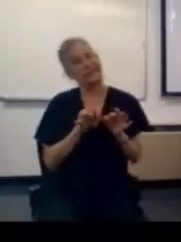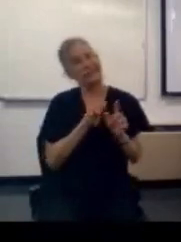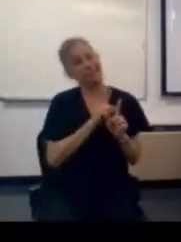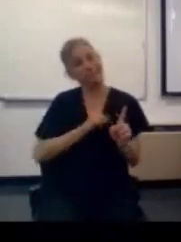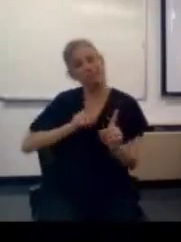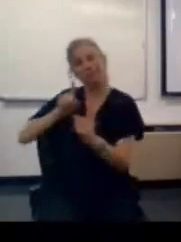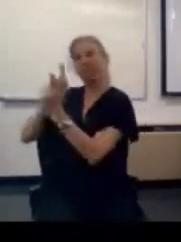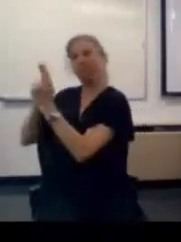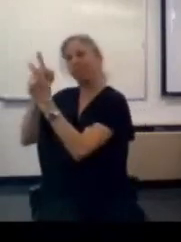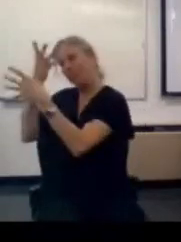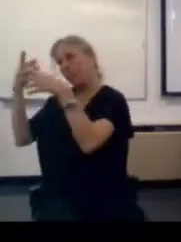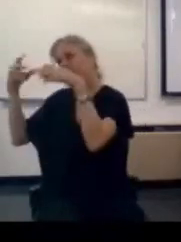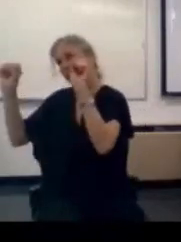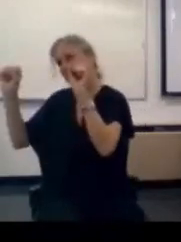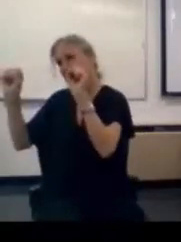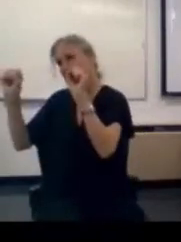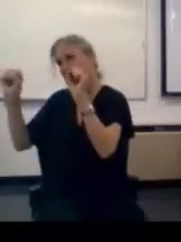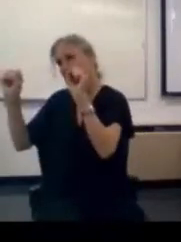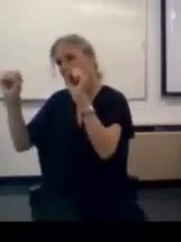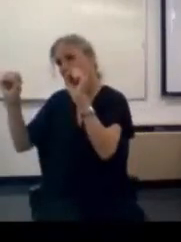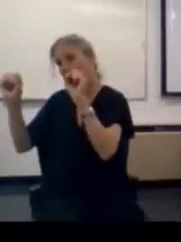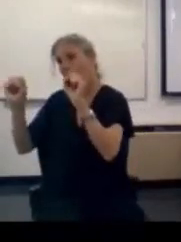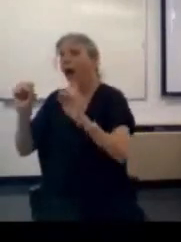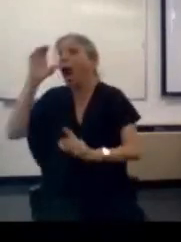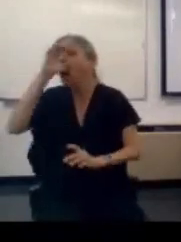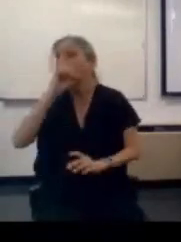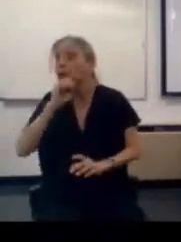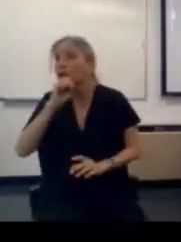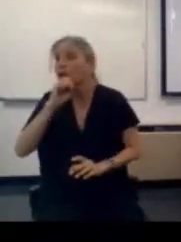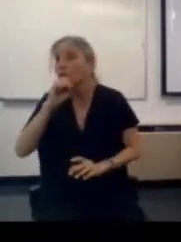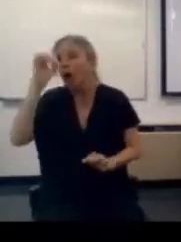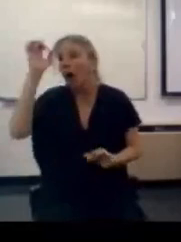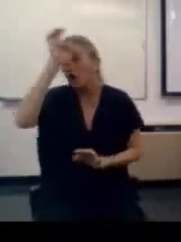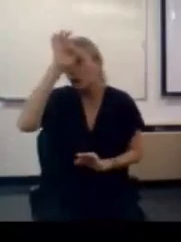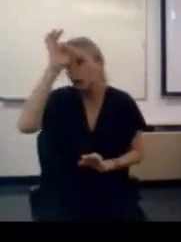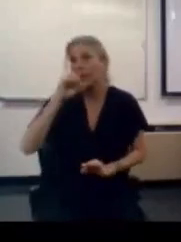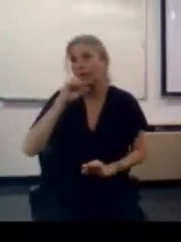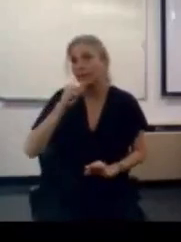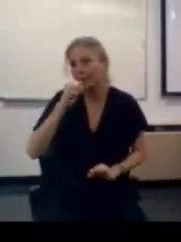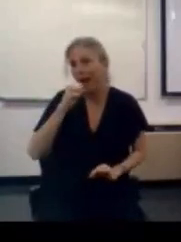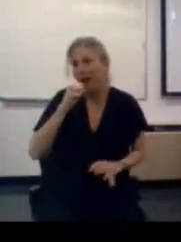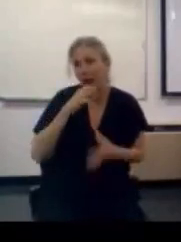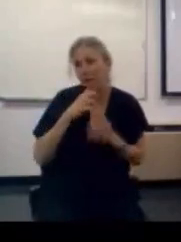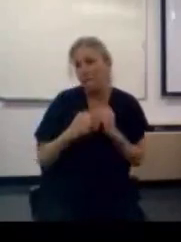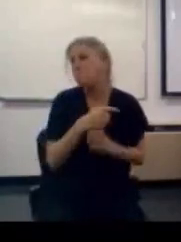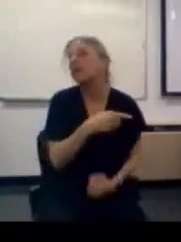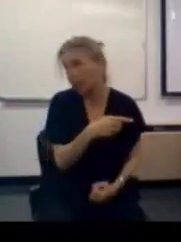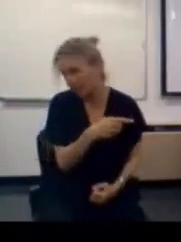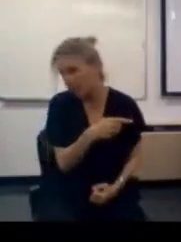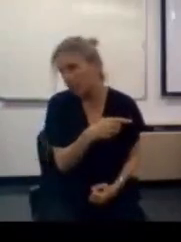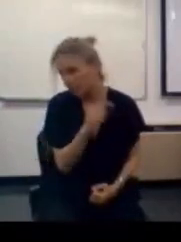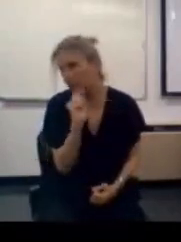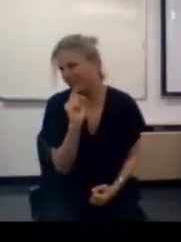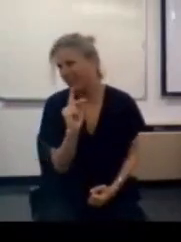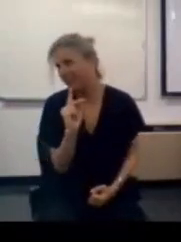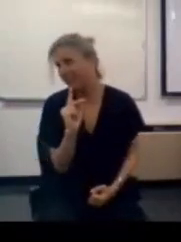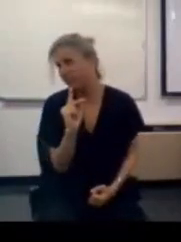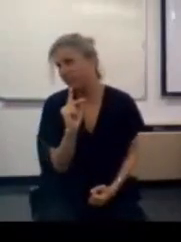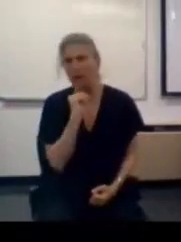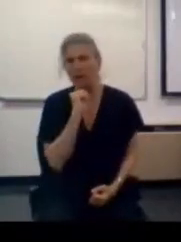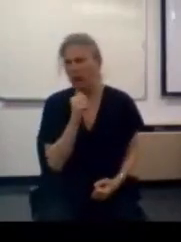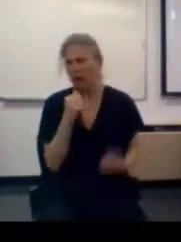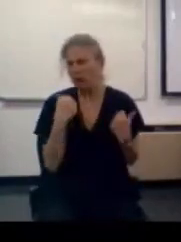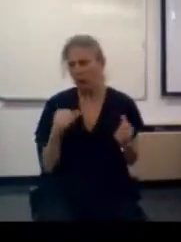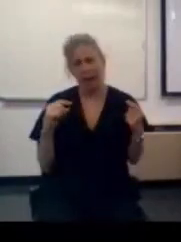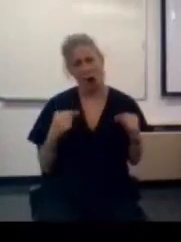it's important, again, to just assume that the person does not have the right information before kind of jumping to